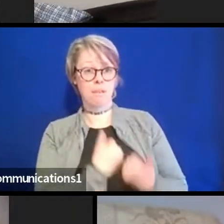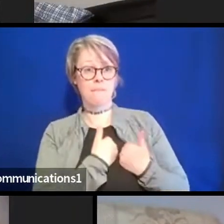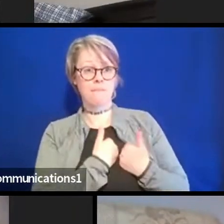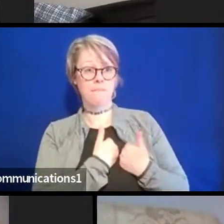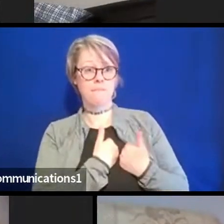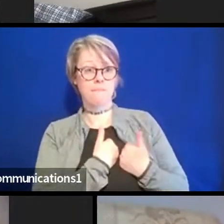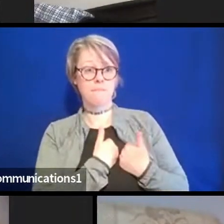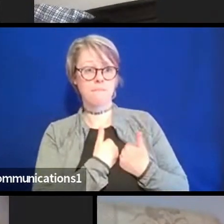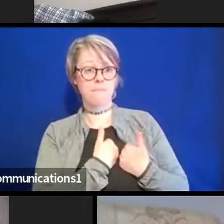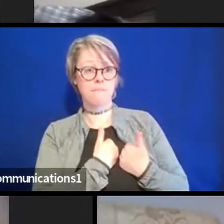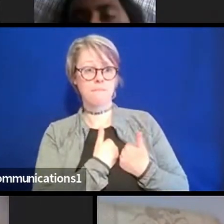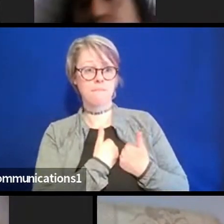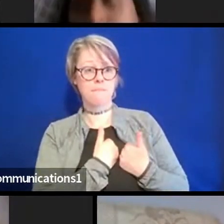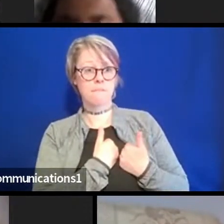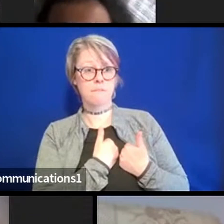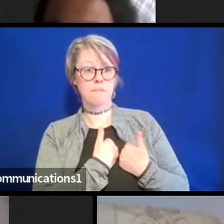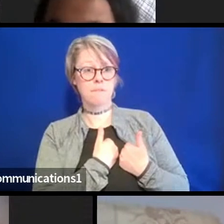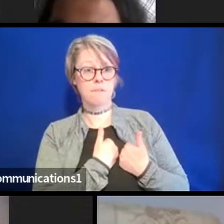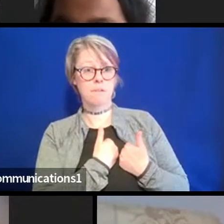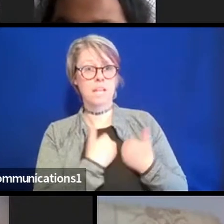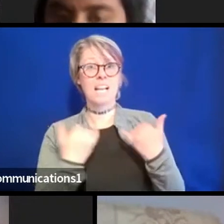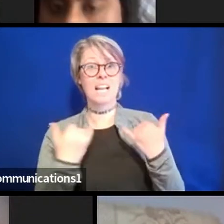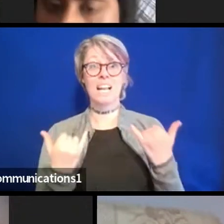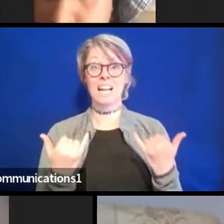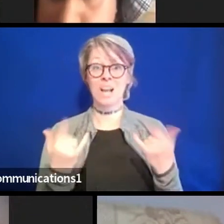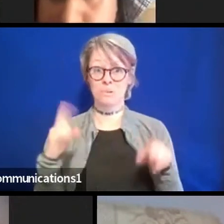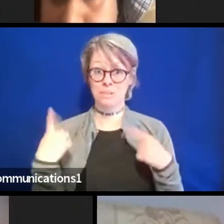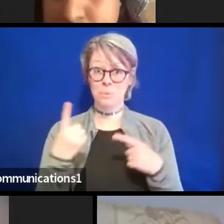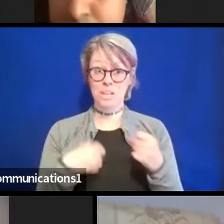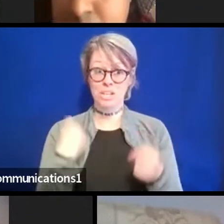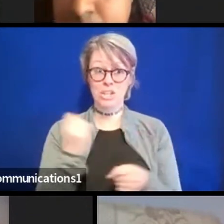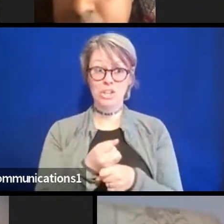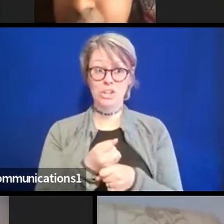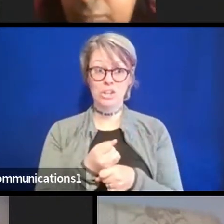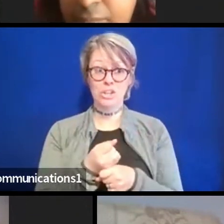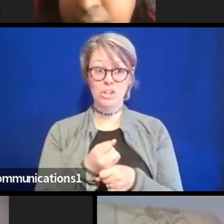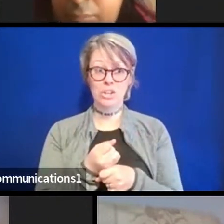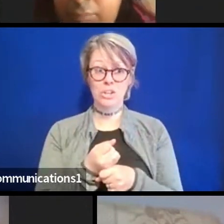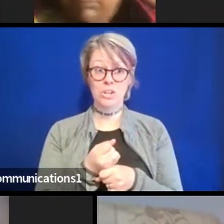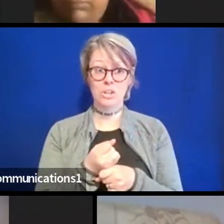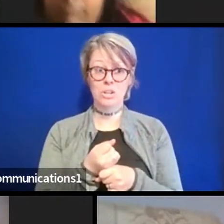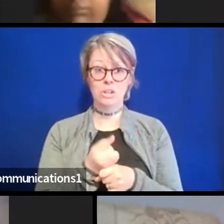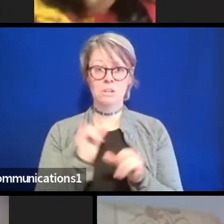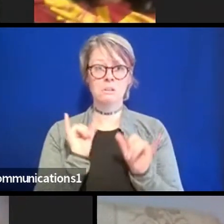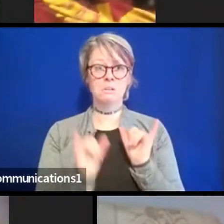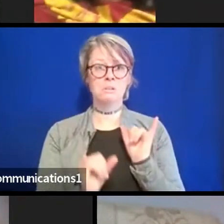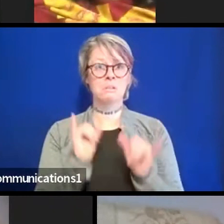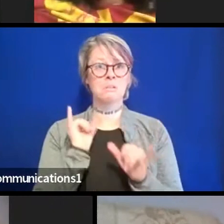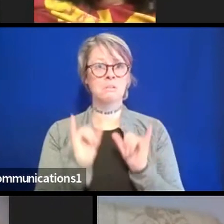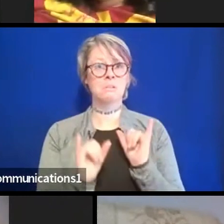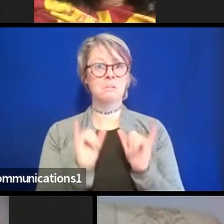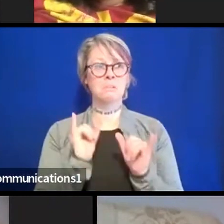Now, all of a sudden, this began to feel like a nightmare to